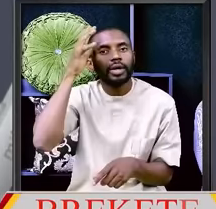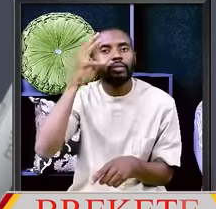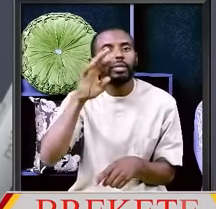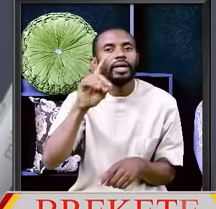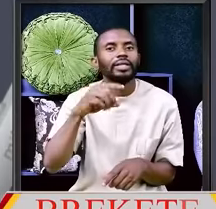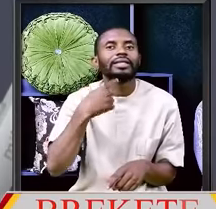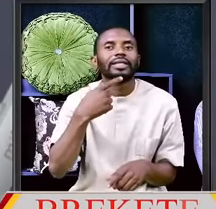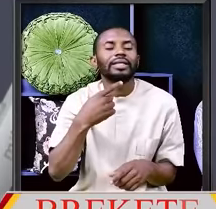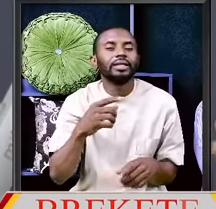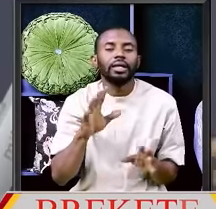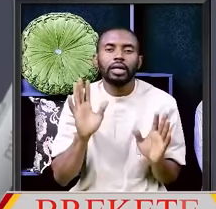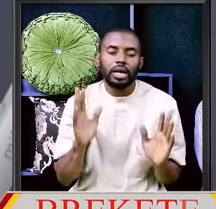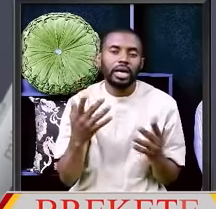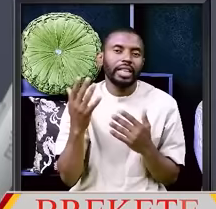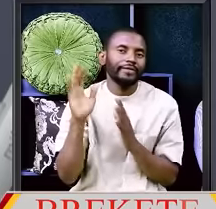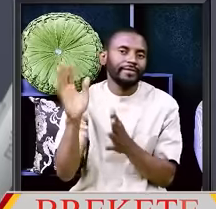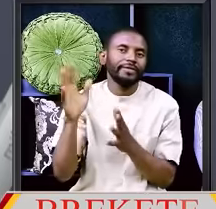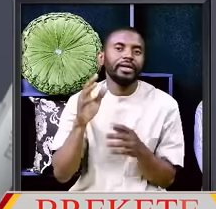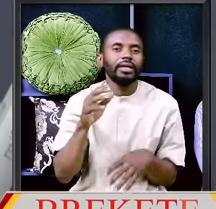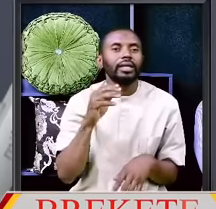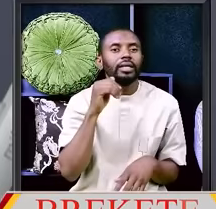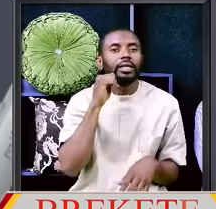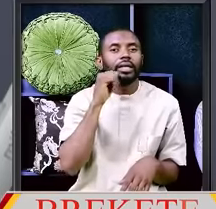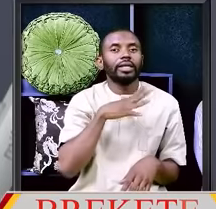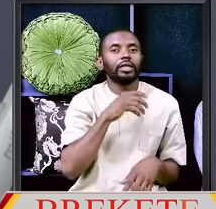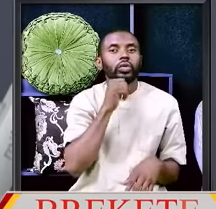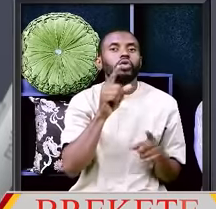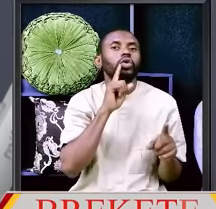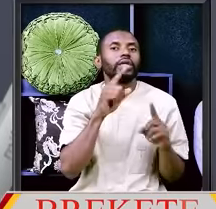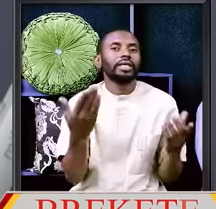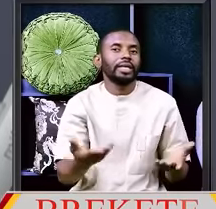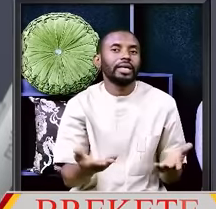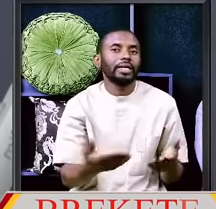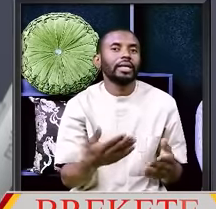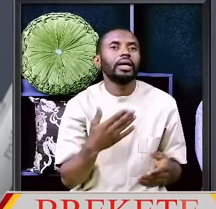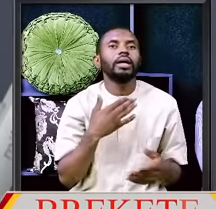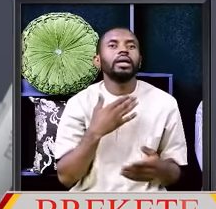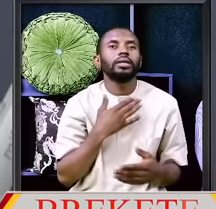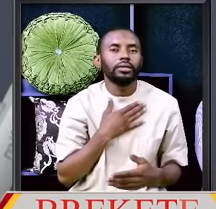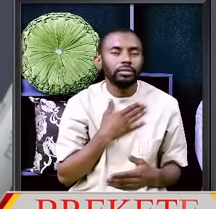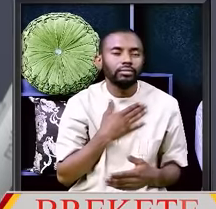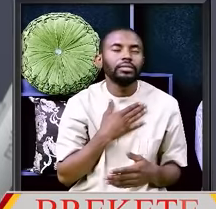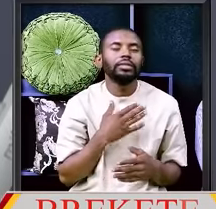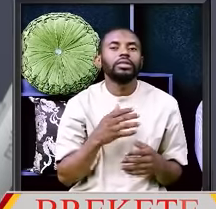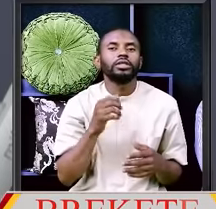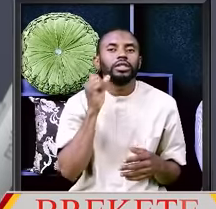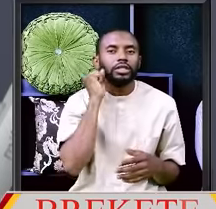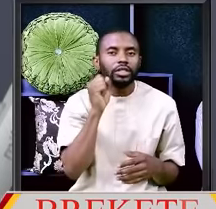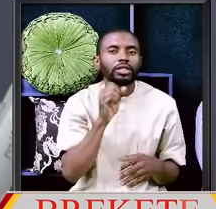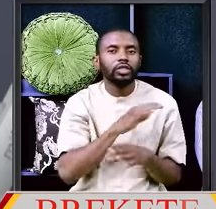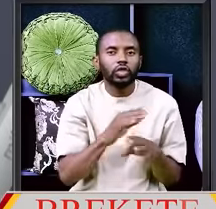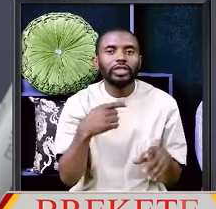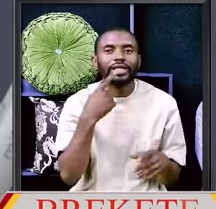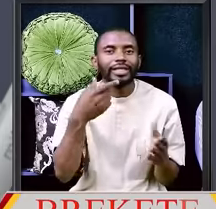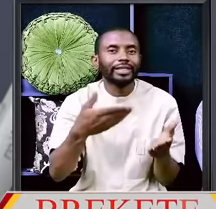thing. She no talk and hear. She no talk and hear. Thank you. She no talk and hear. Hello, good